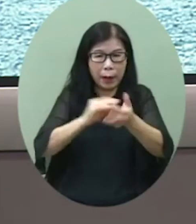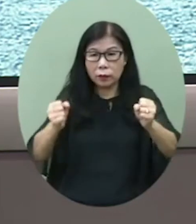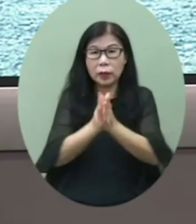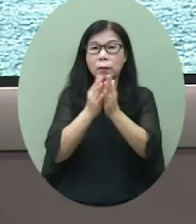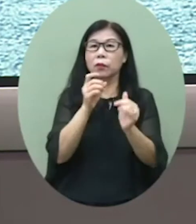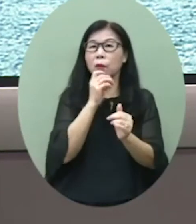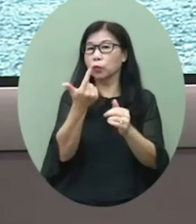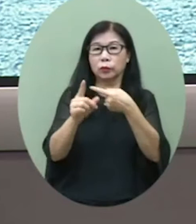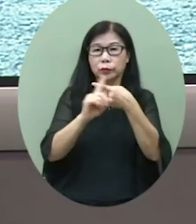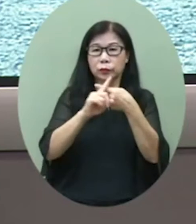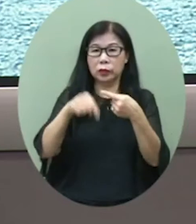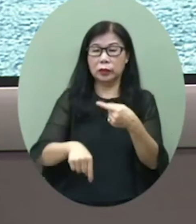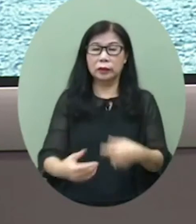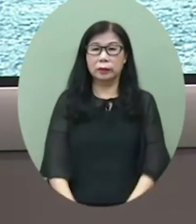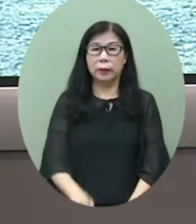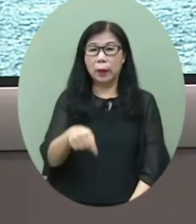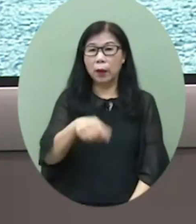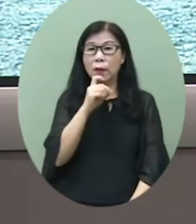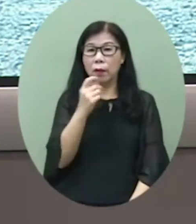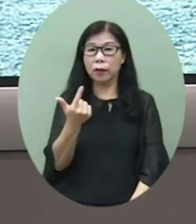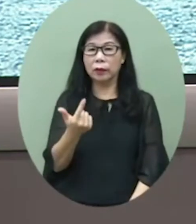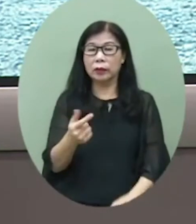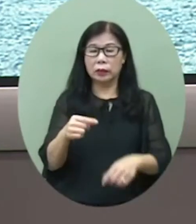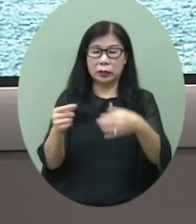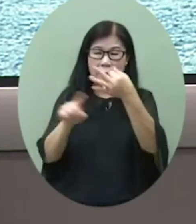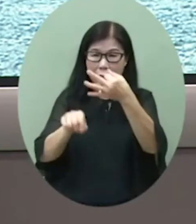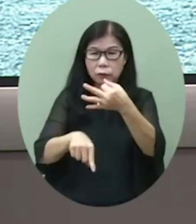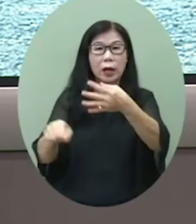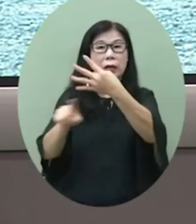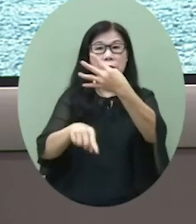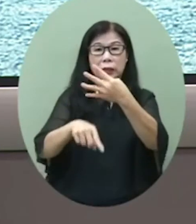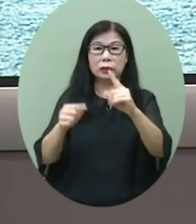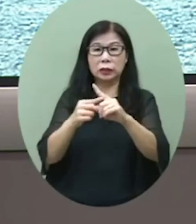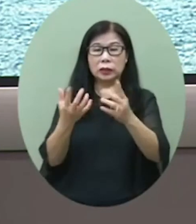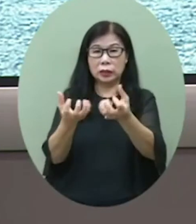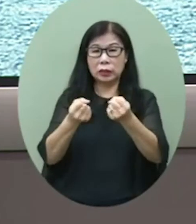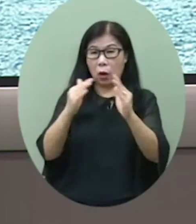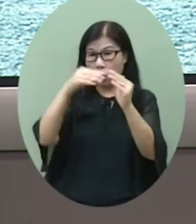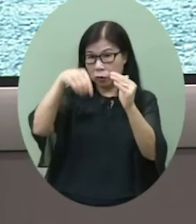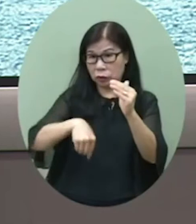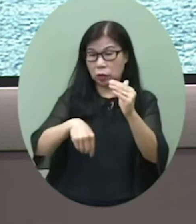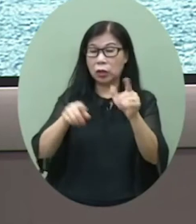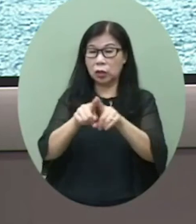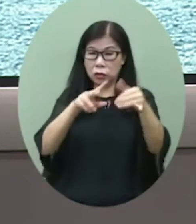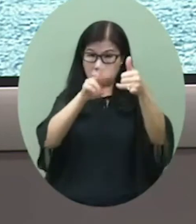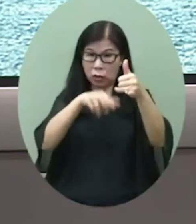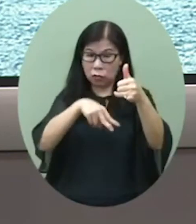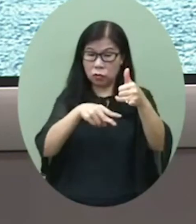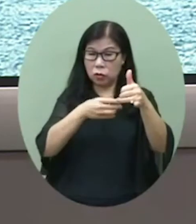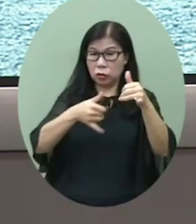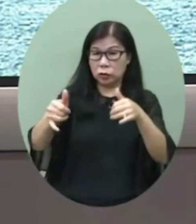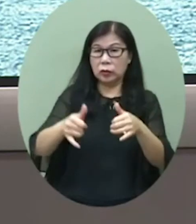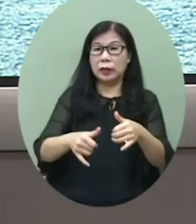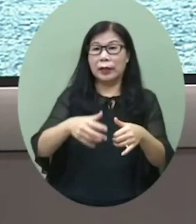I said, this may lead to a high risk of cross-infection with that many people gathering together at the same time. And